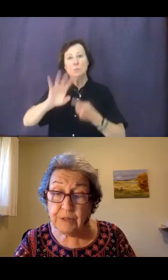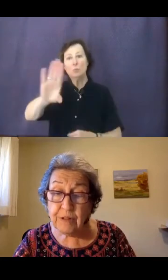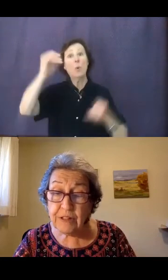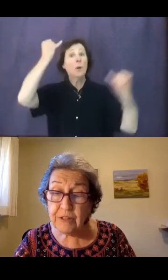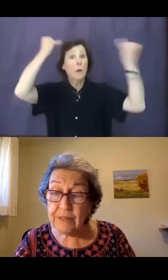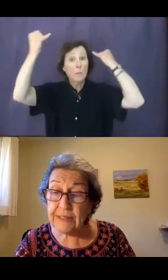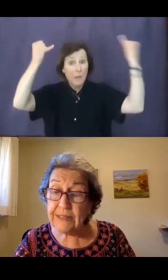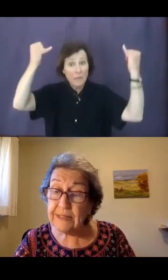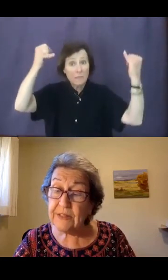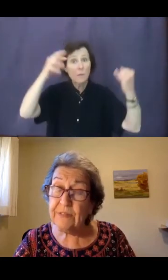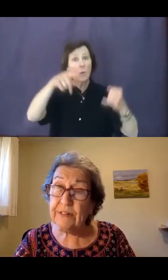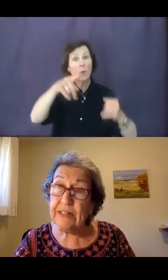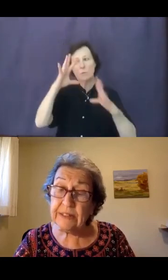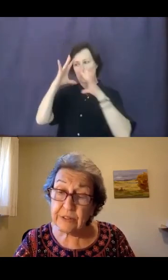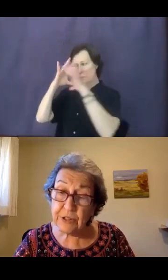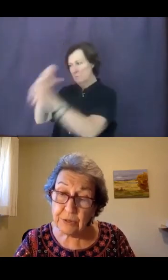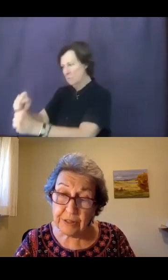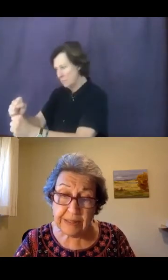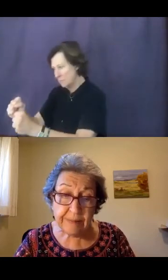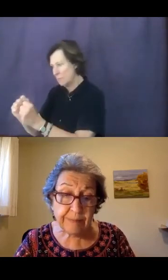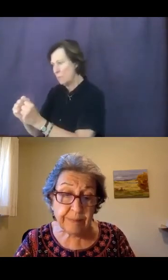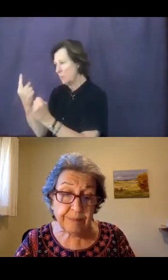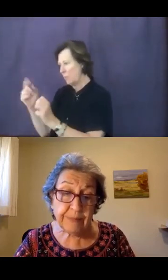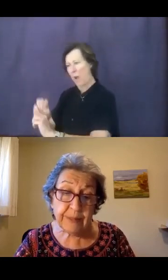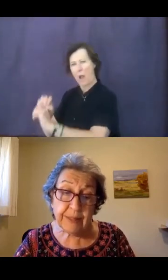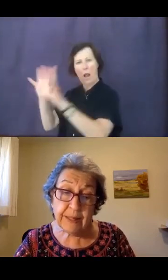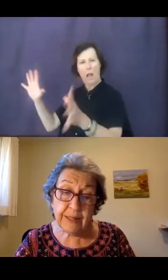you be drawn to one that tells a very clear story?